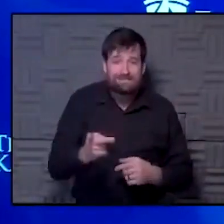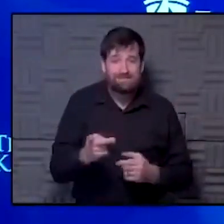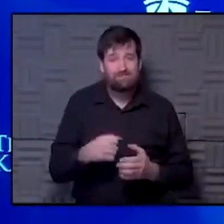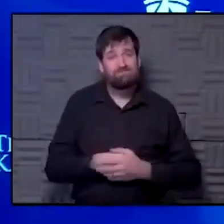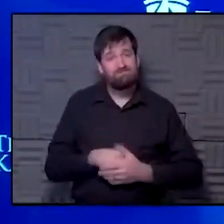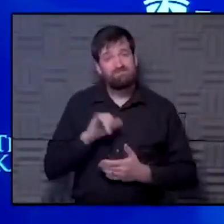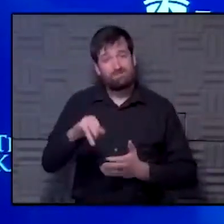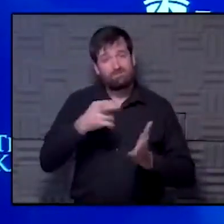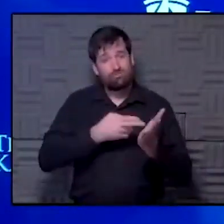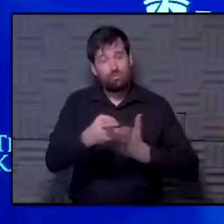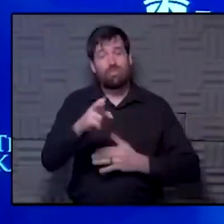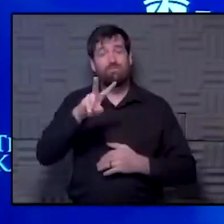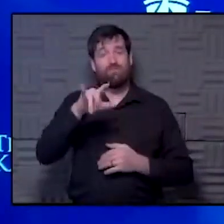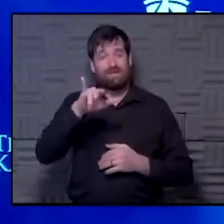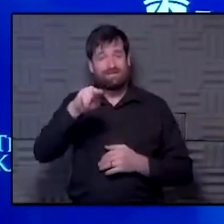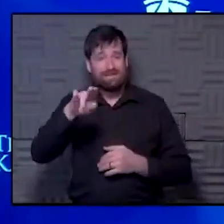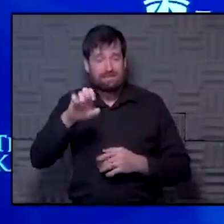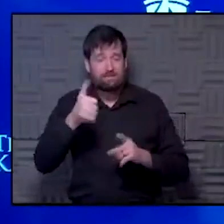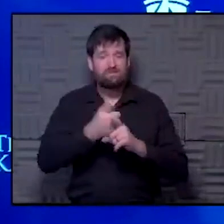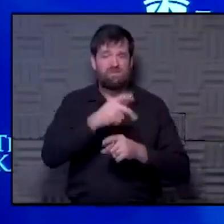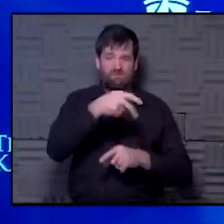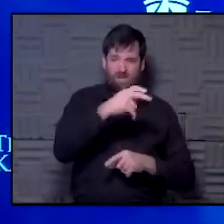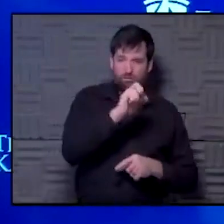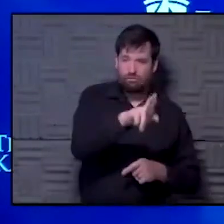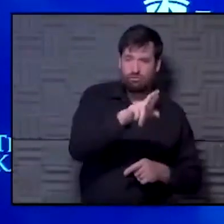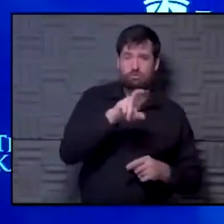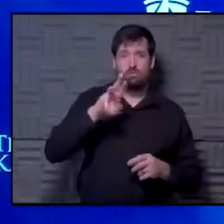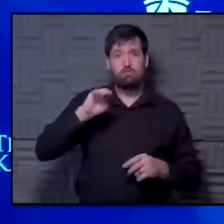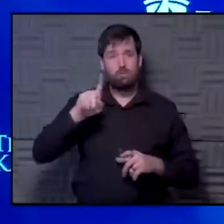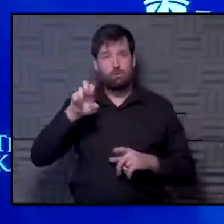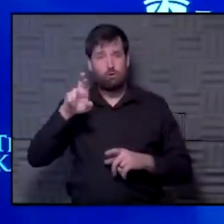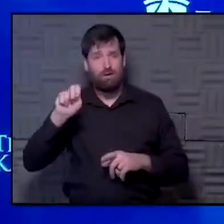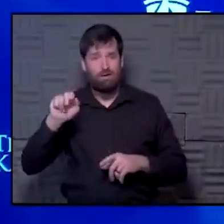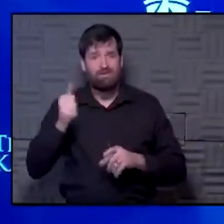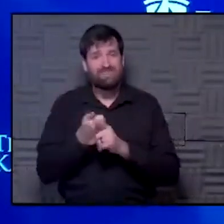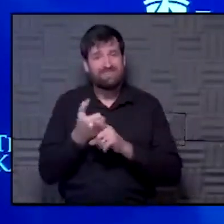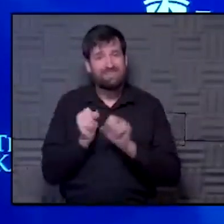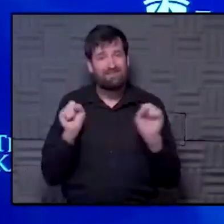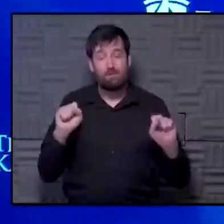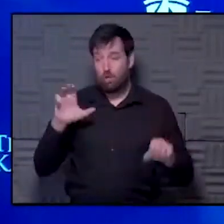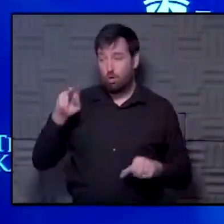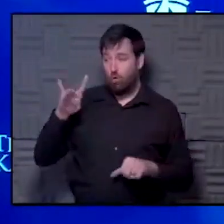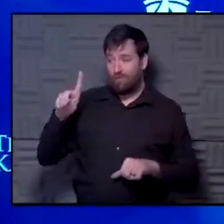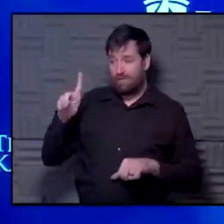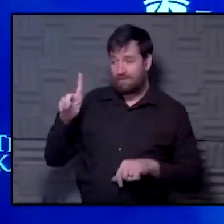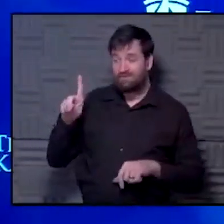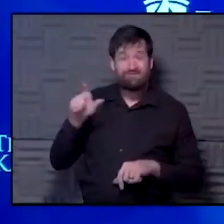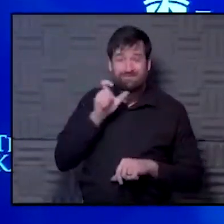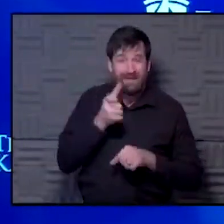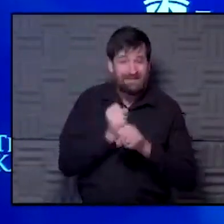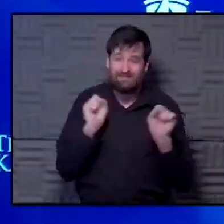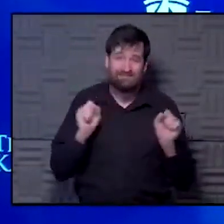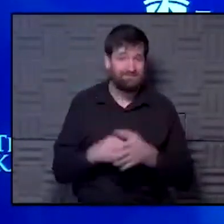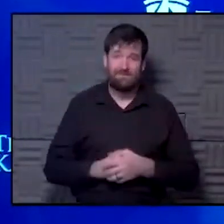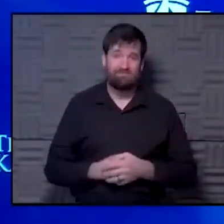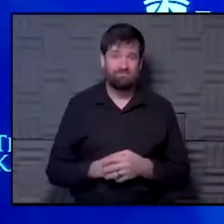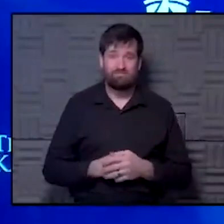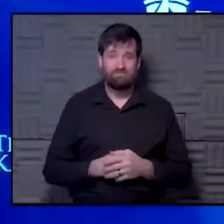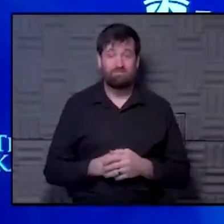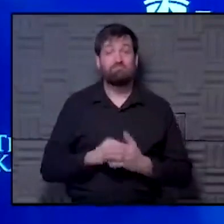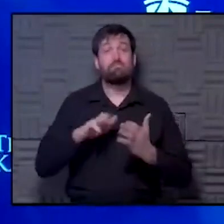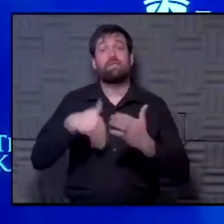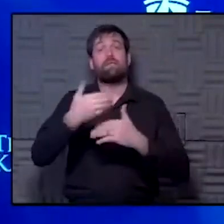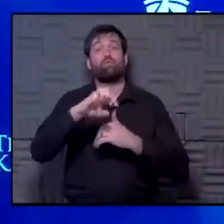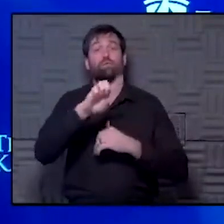the truth. Vaccines, Pfizer, Moderna, safe. COVID, not safe.